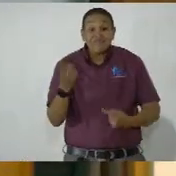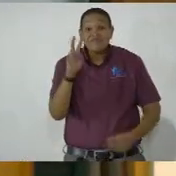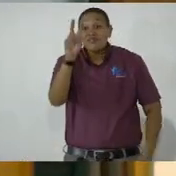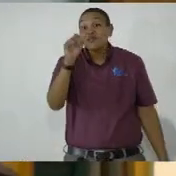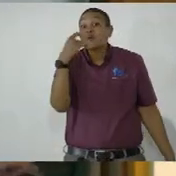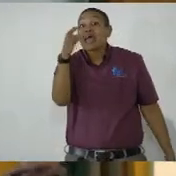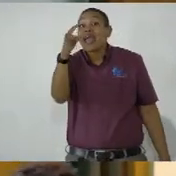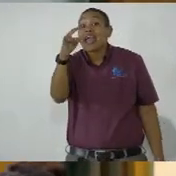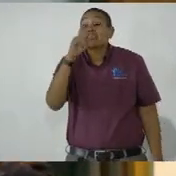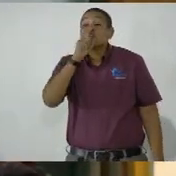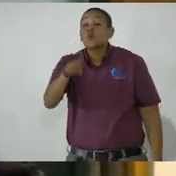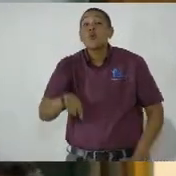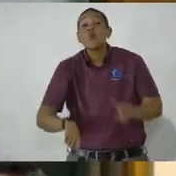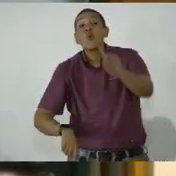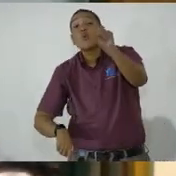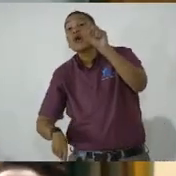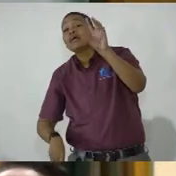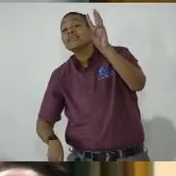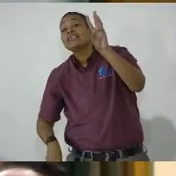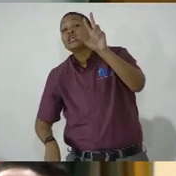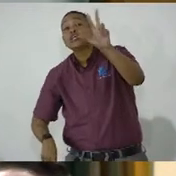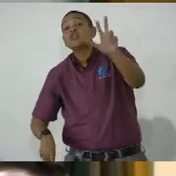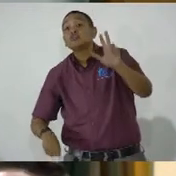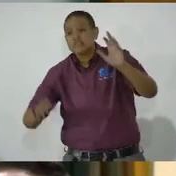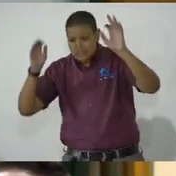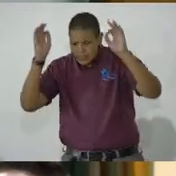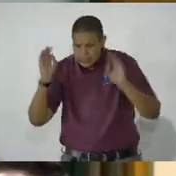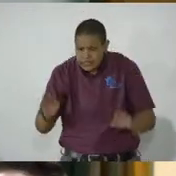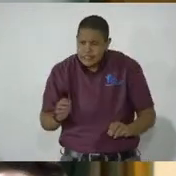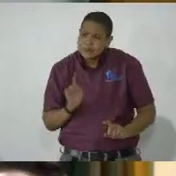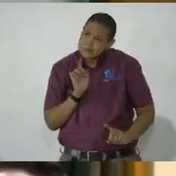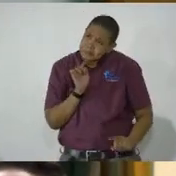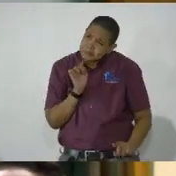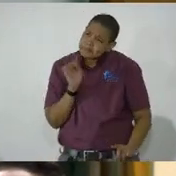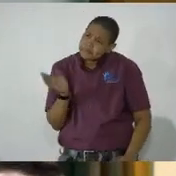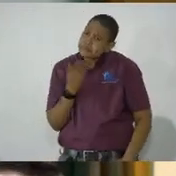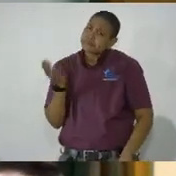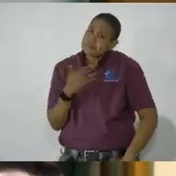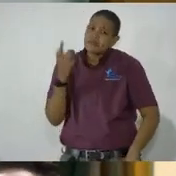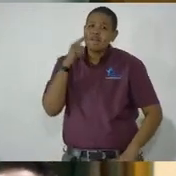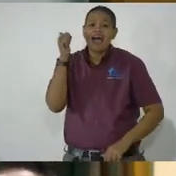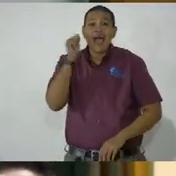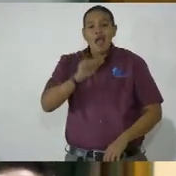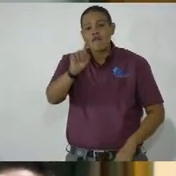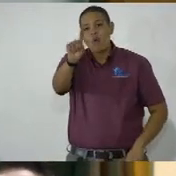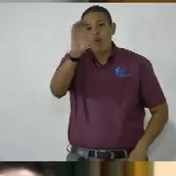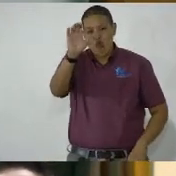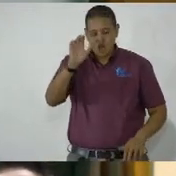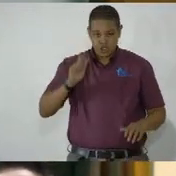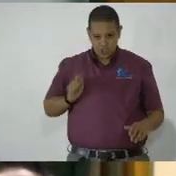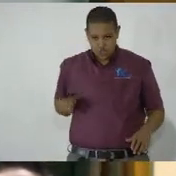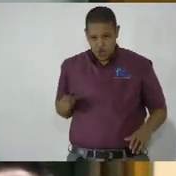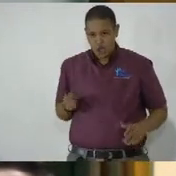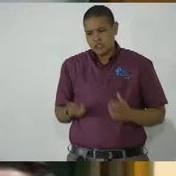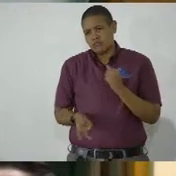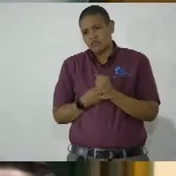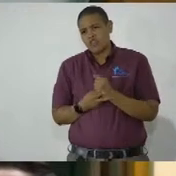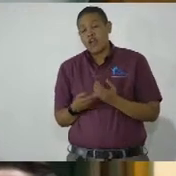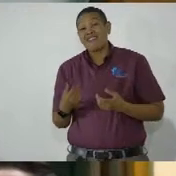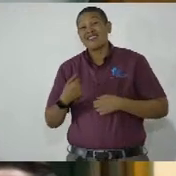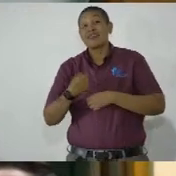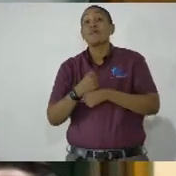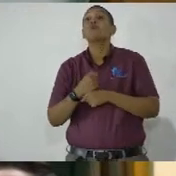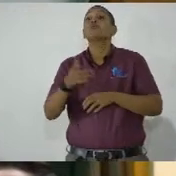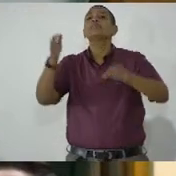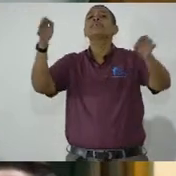there have been 163 judgments delivered for every 100 judgments reserved, producing a